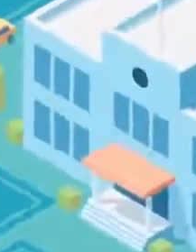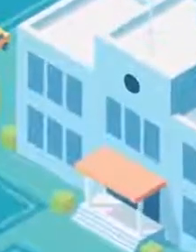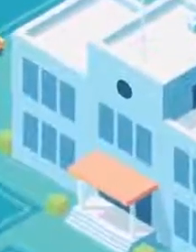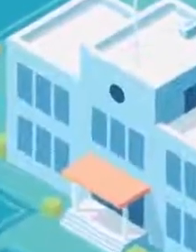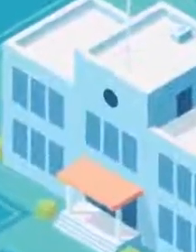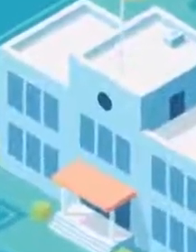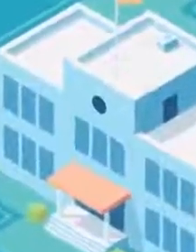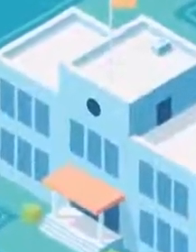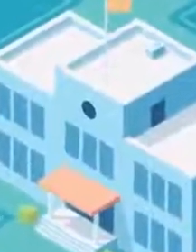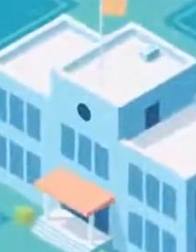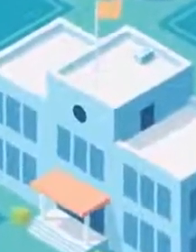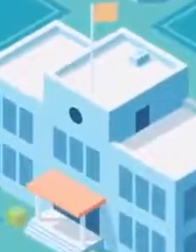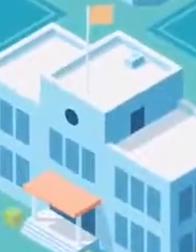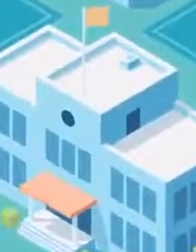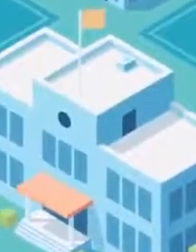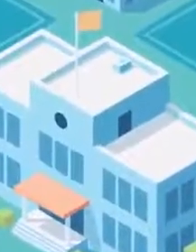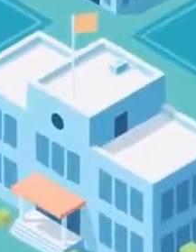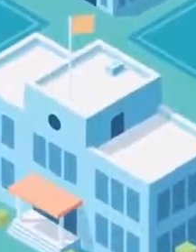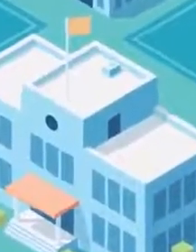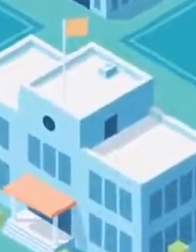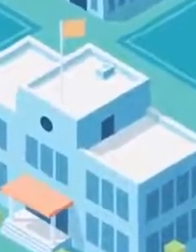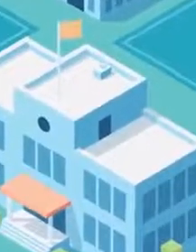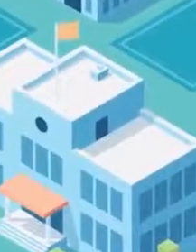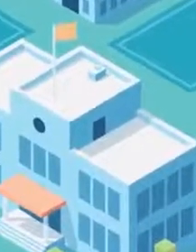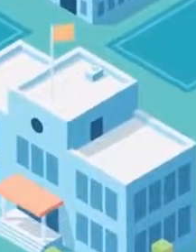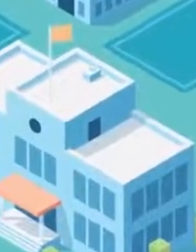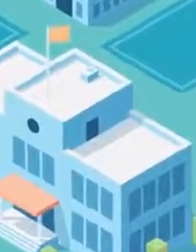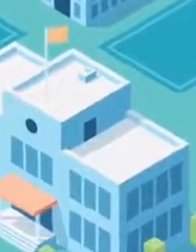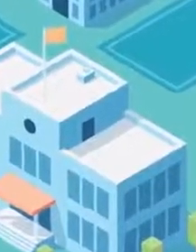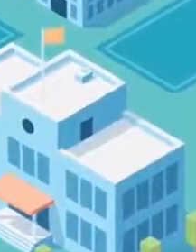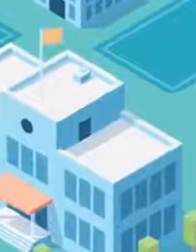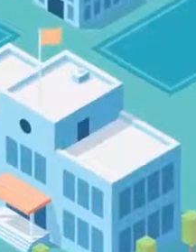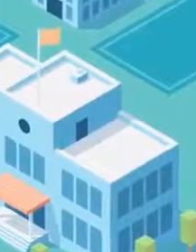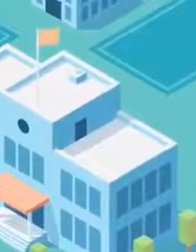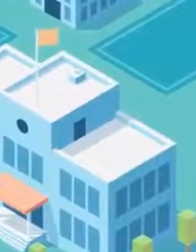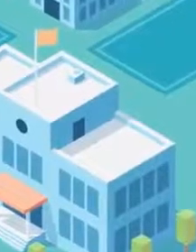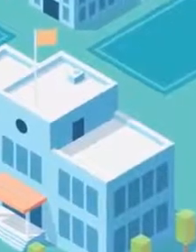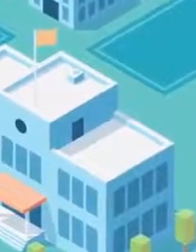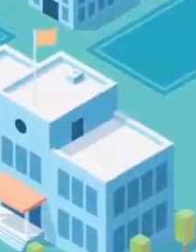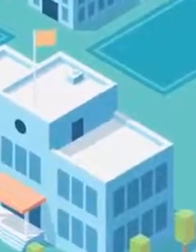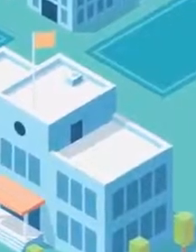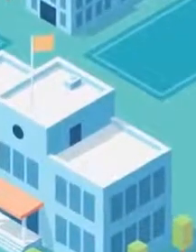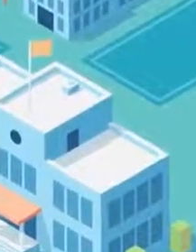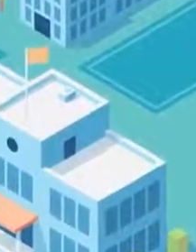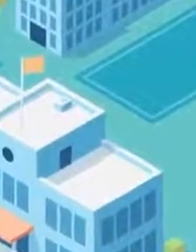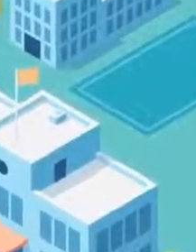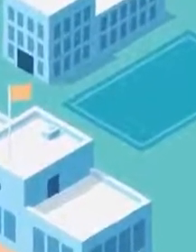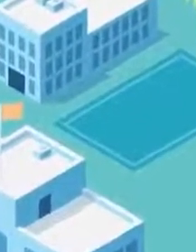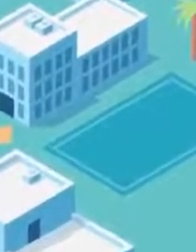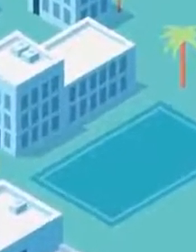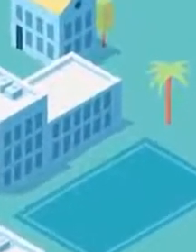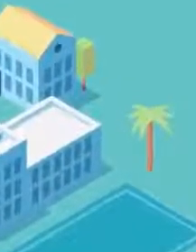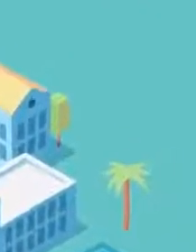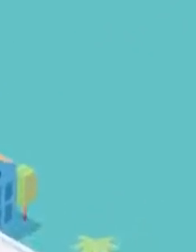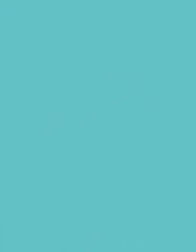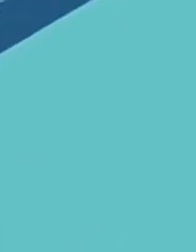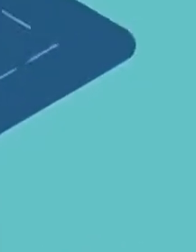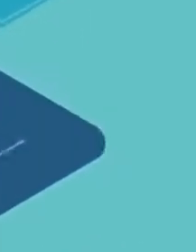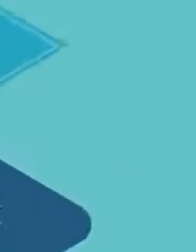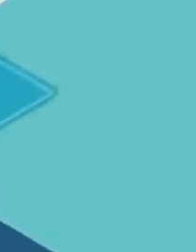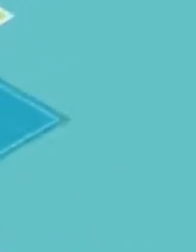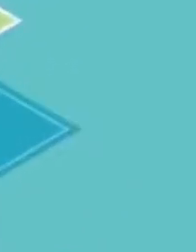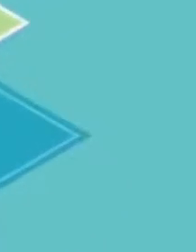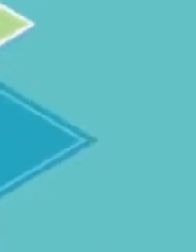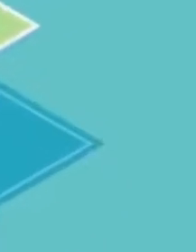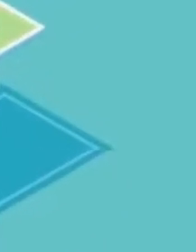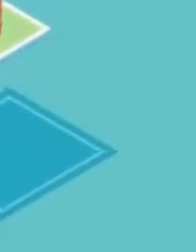schools, hospitals and healthcare clinics, fire, emergency response services, and other programs. Census enumerators